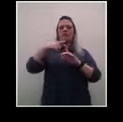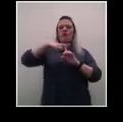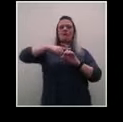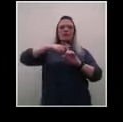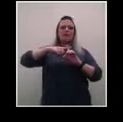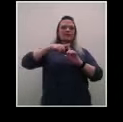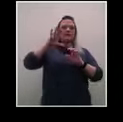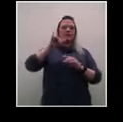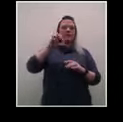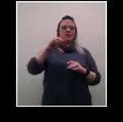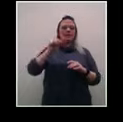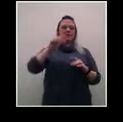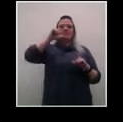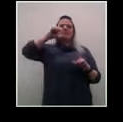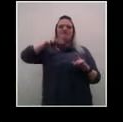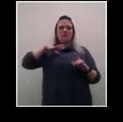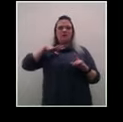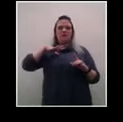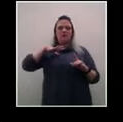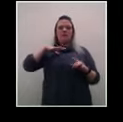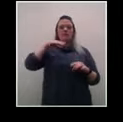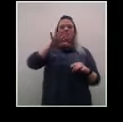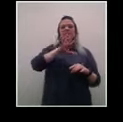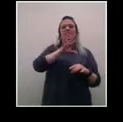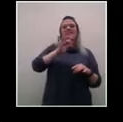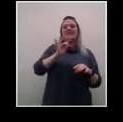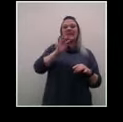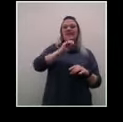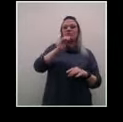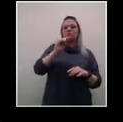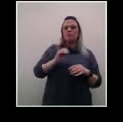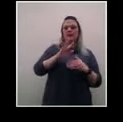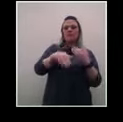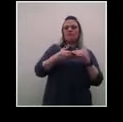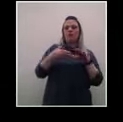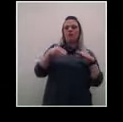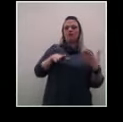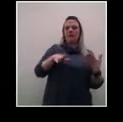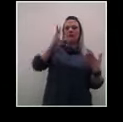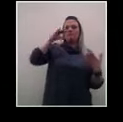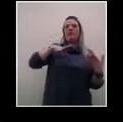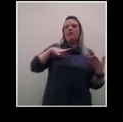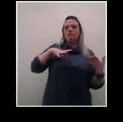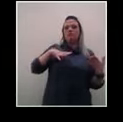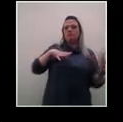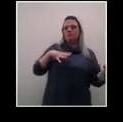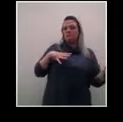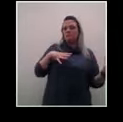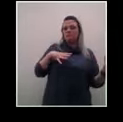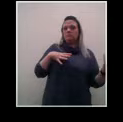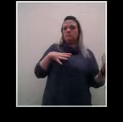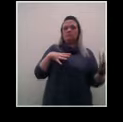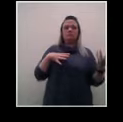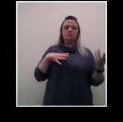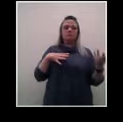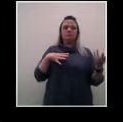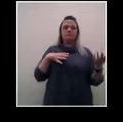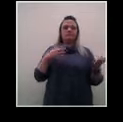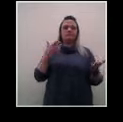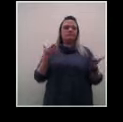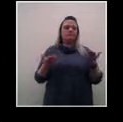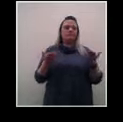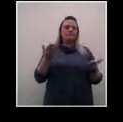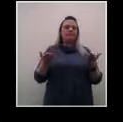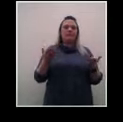County were females, but 58% of all deaths are males. And we believe that has to do with some of the